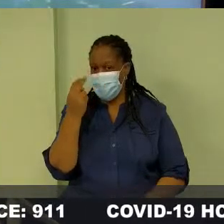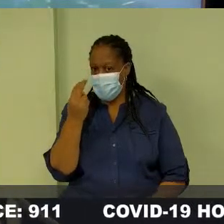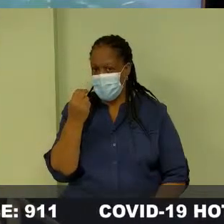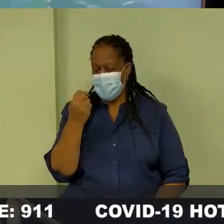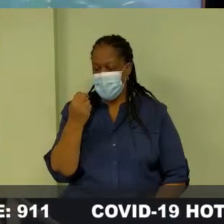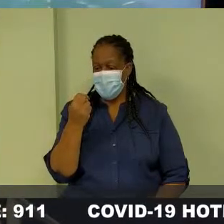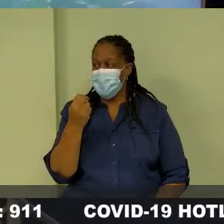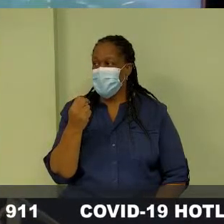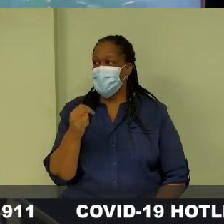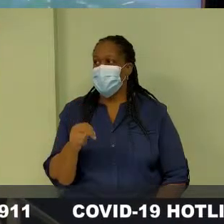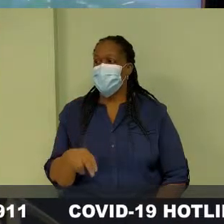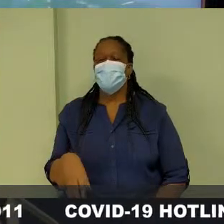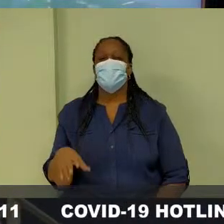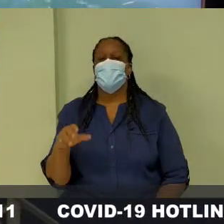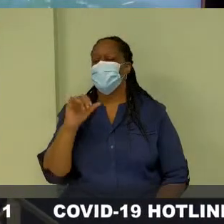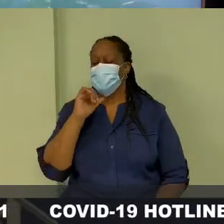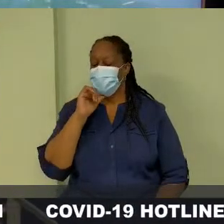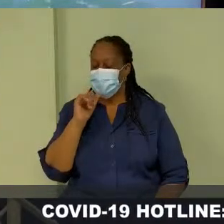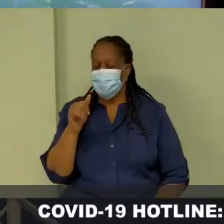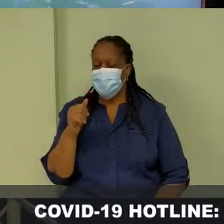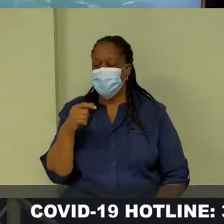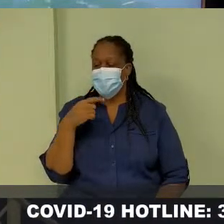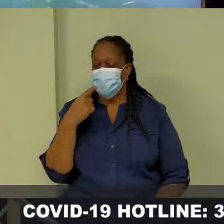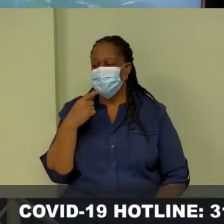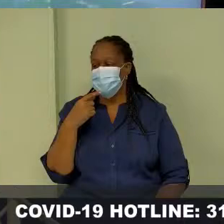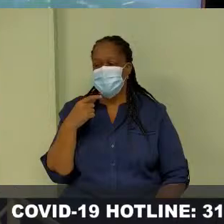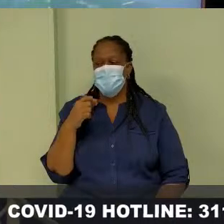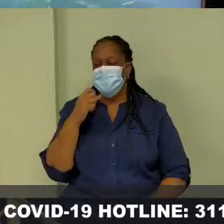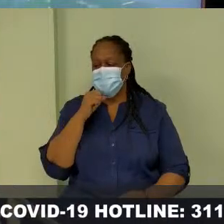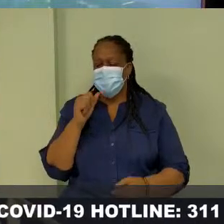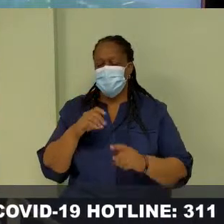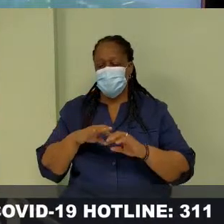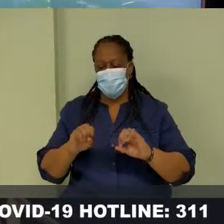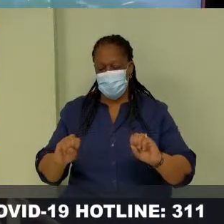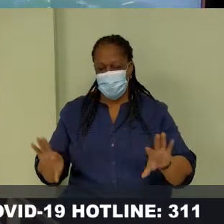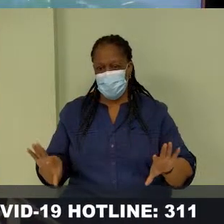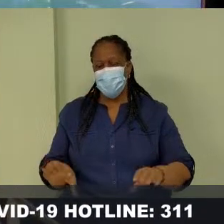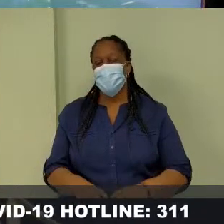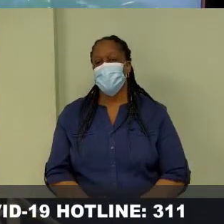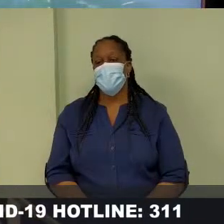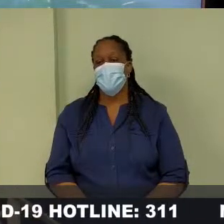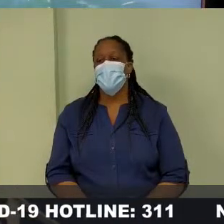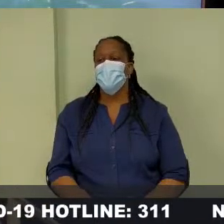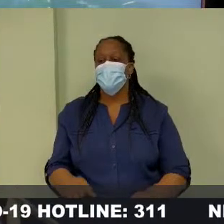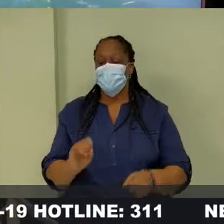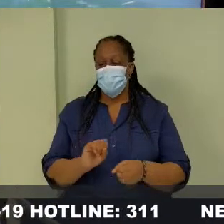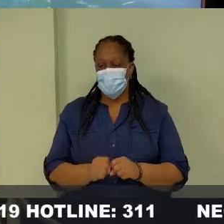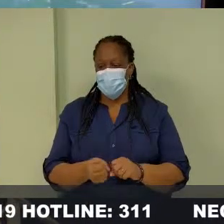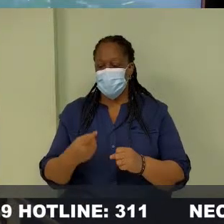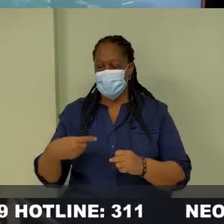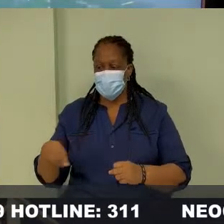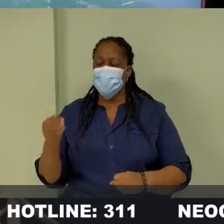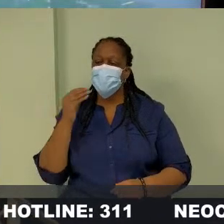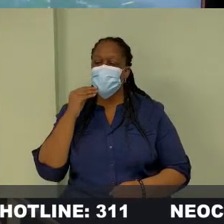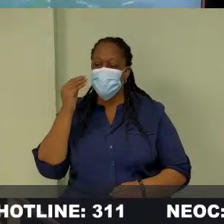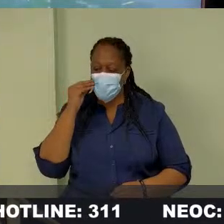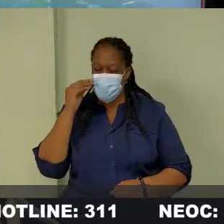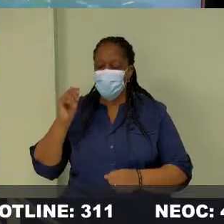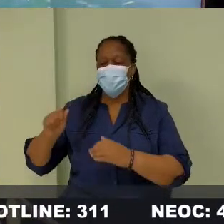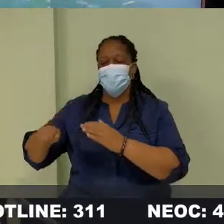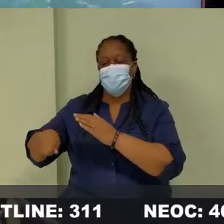risk exposure to COVID-19. As per protocol, they were sent home for